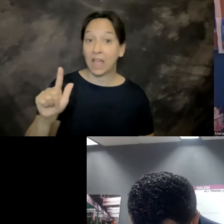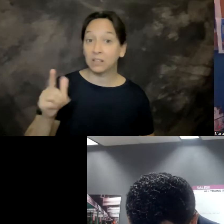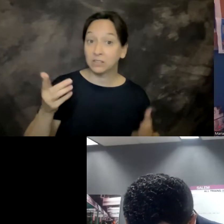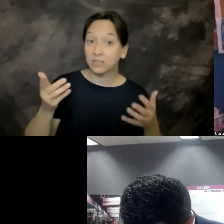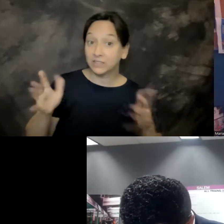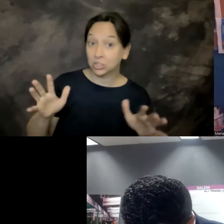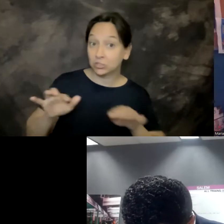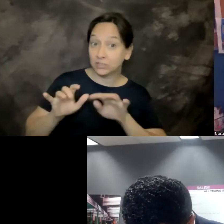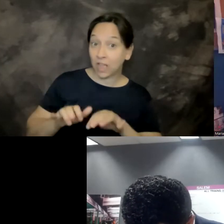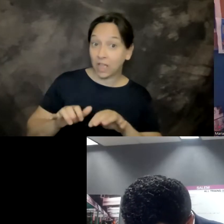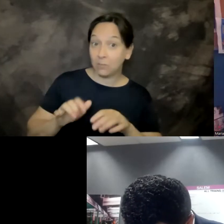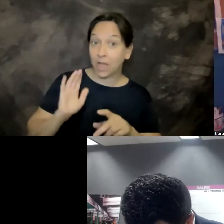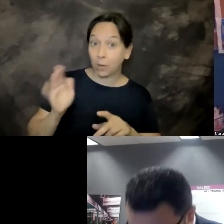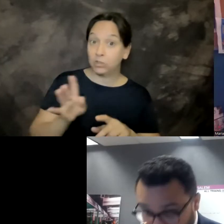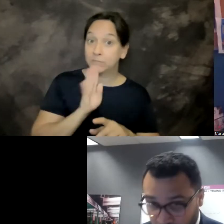Thank you.